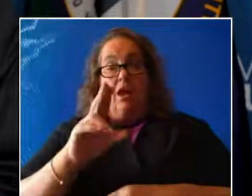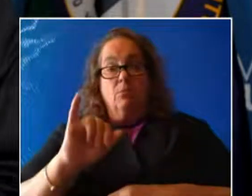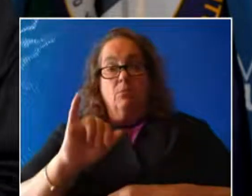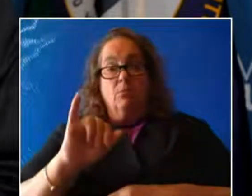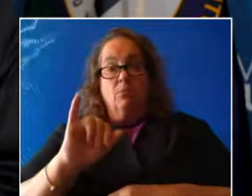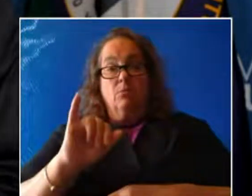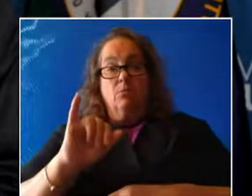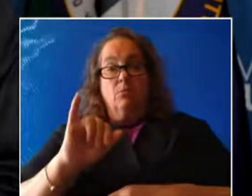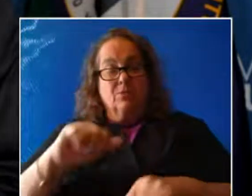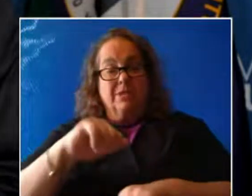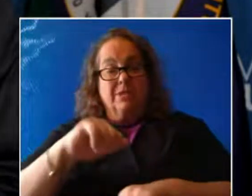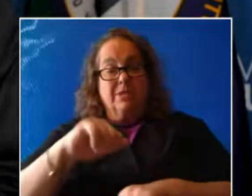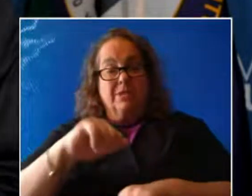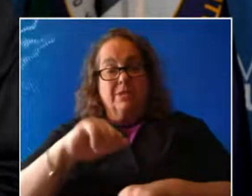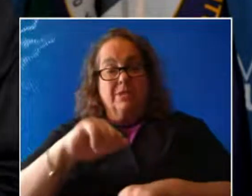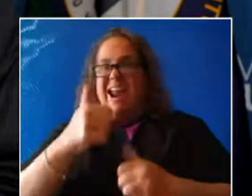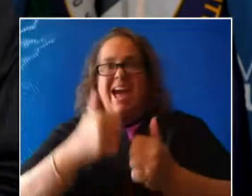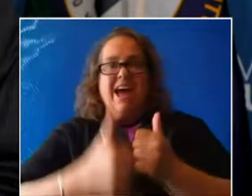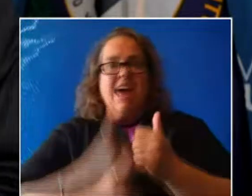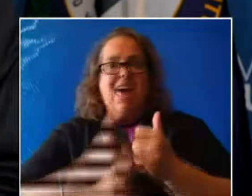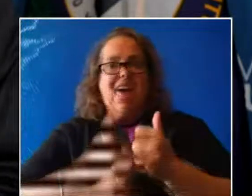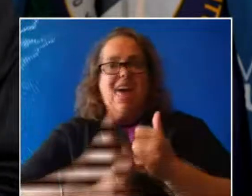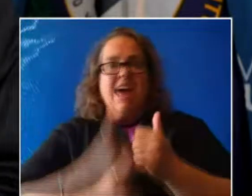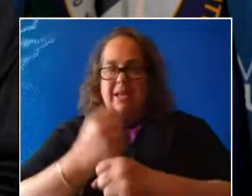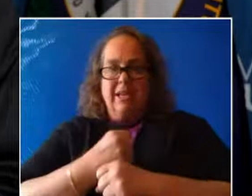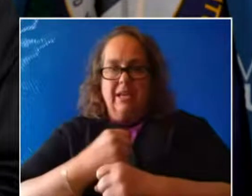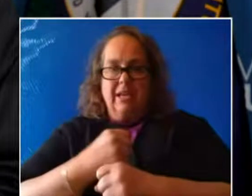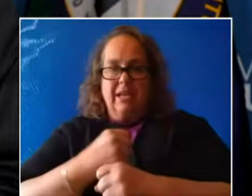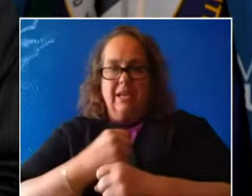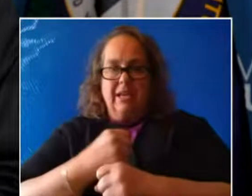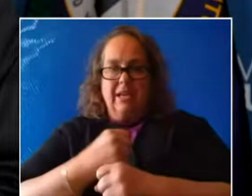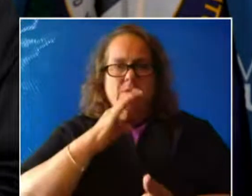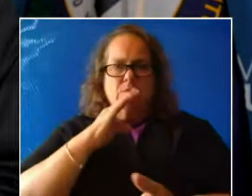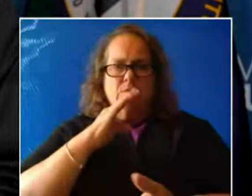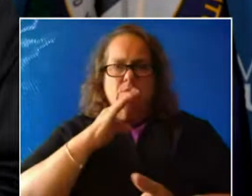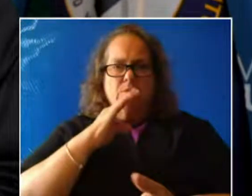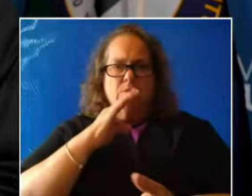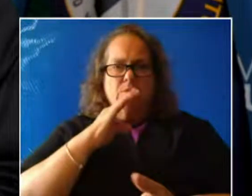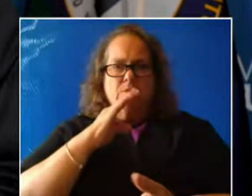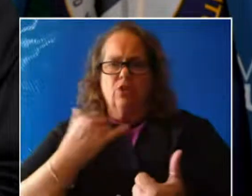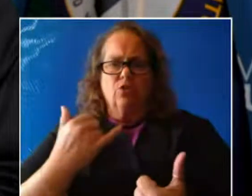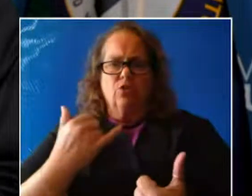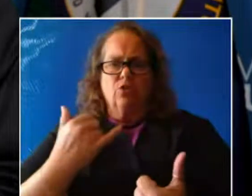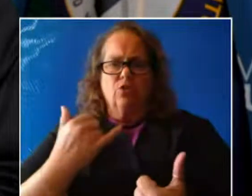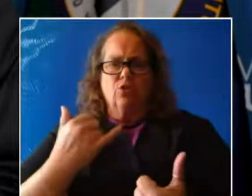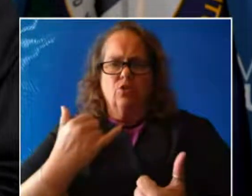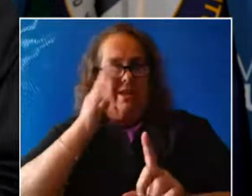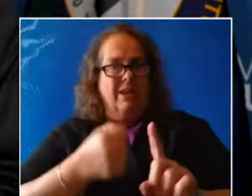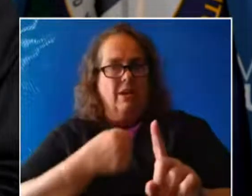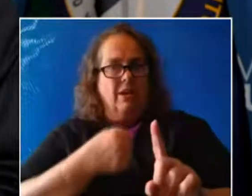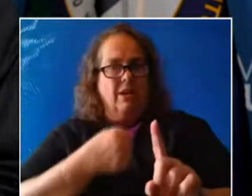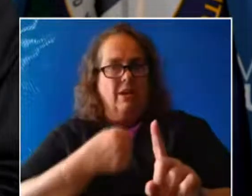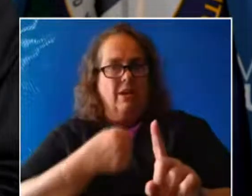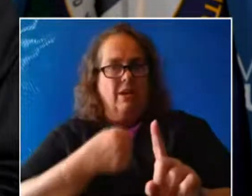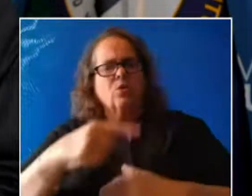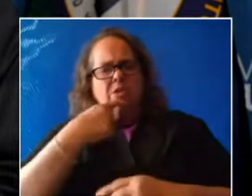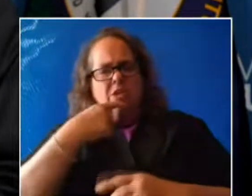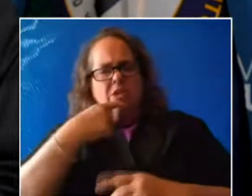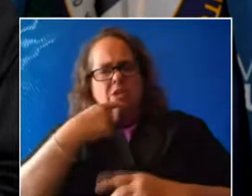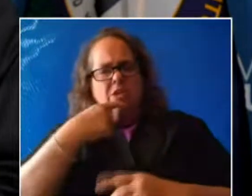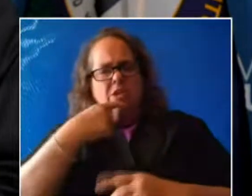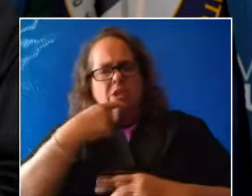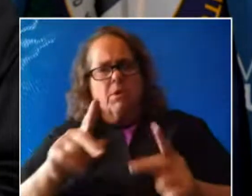was speaking to a lady today that this might be impacting. So what are you saying to those people who are still fighting to get back pay from the system